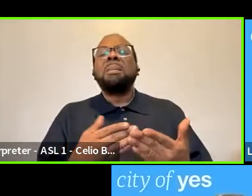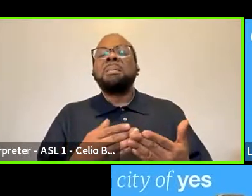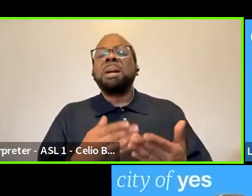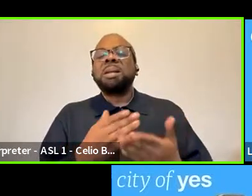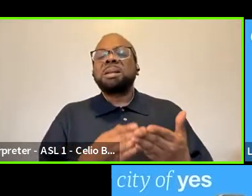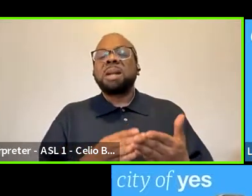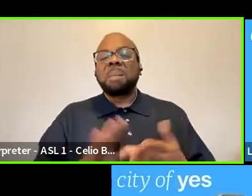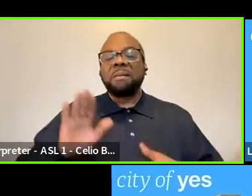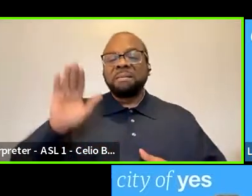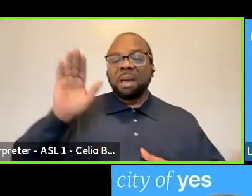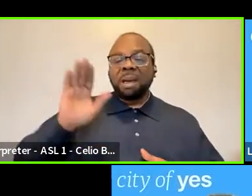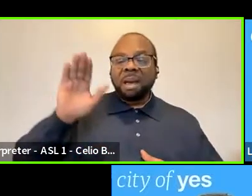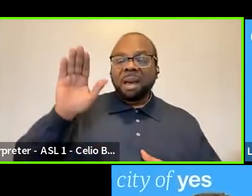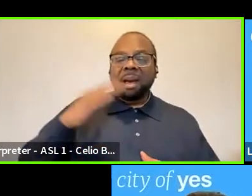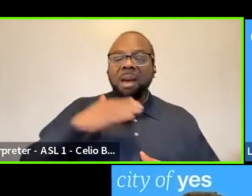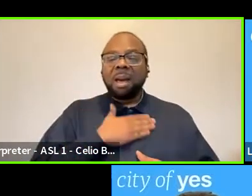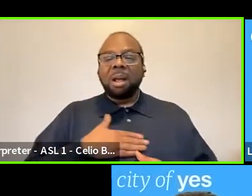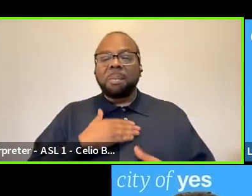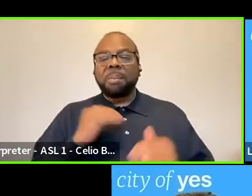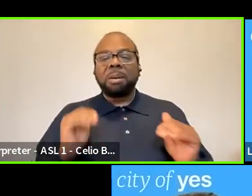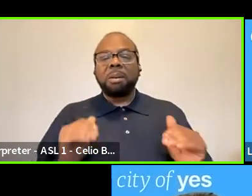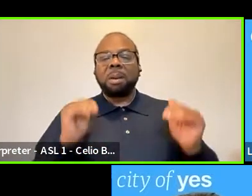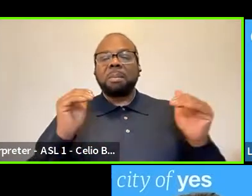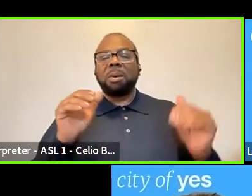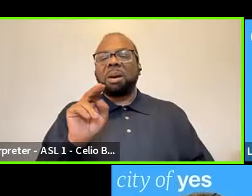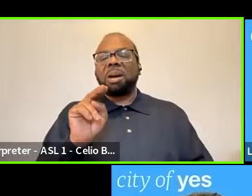If we could please promote Nicholas Leveras.